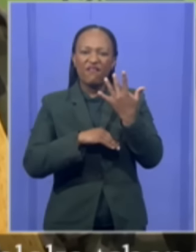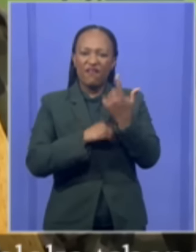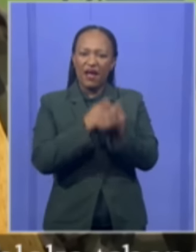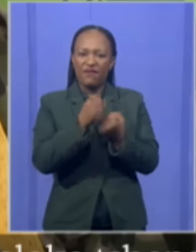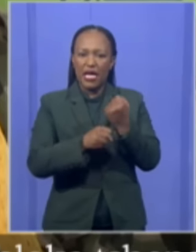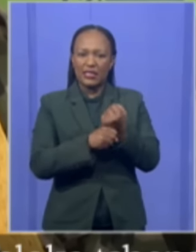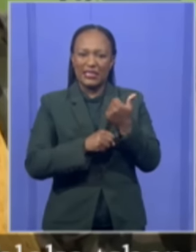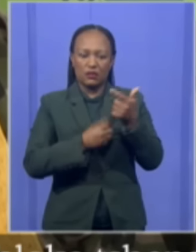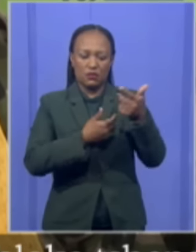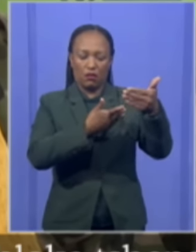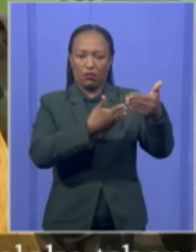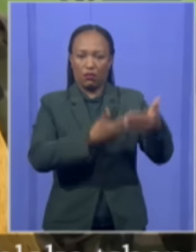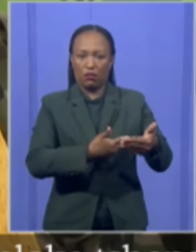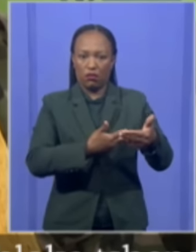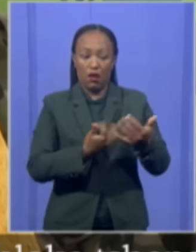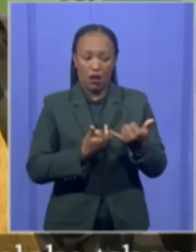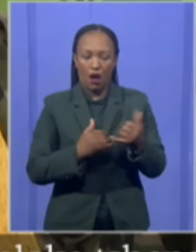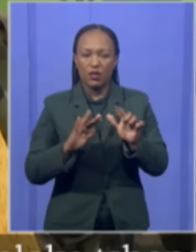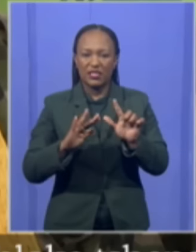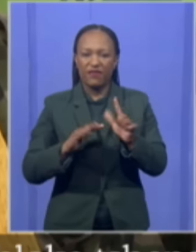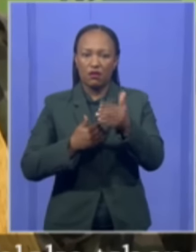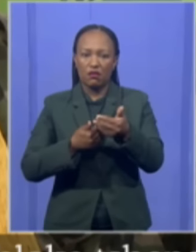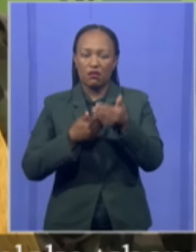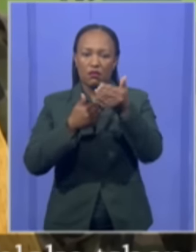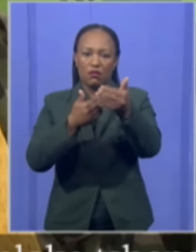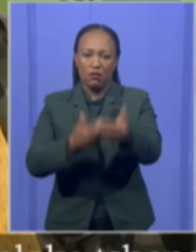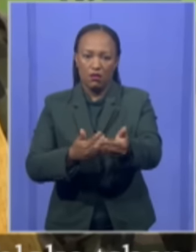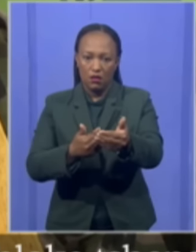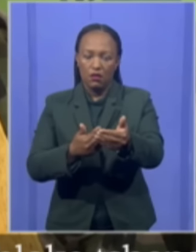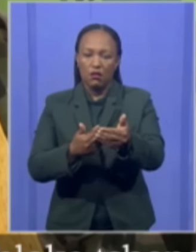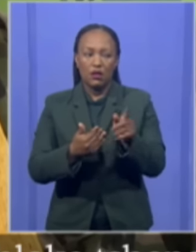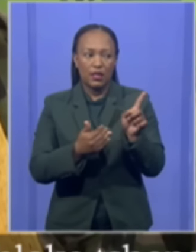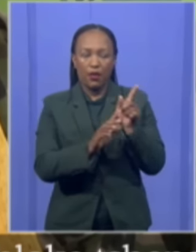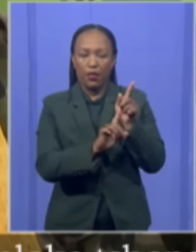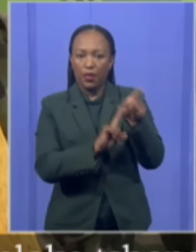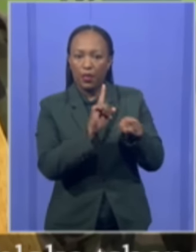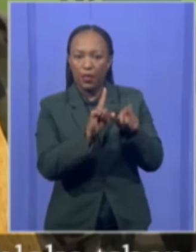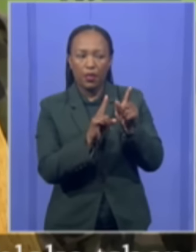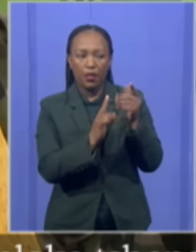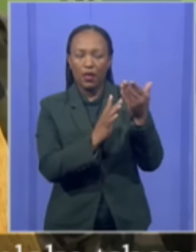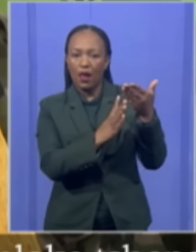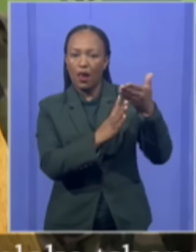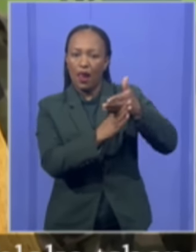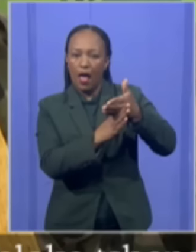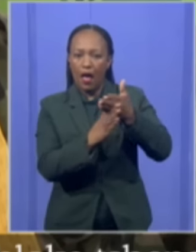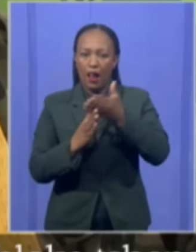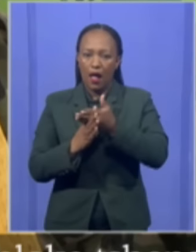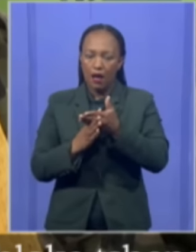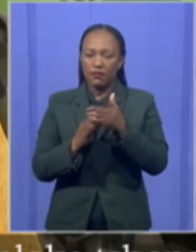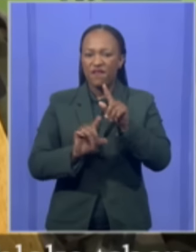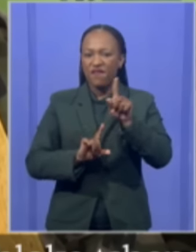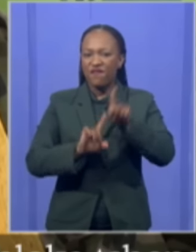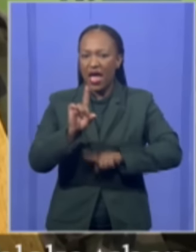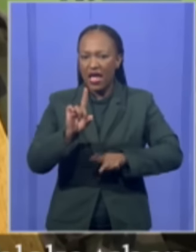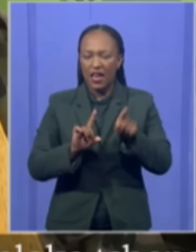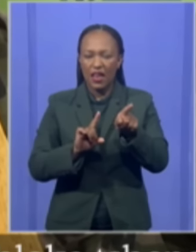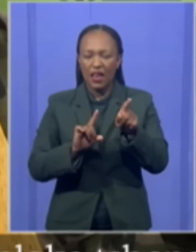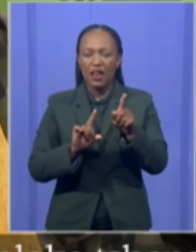has been facing allegations of interference, failure of accountability, including his